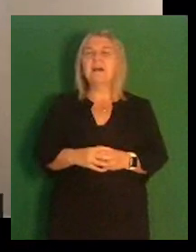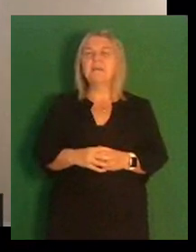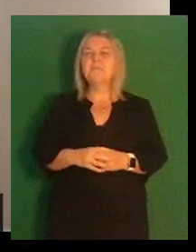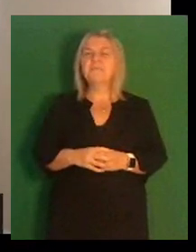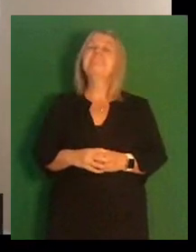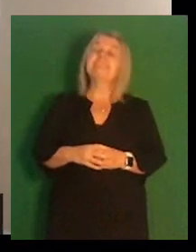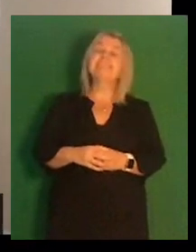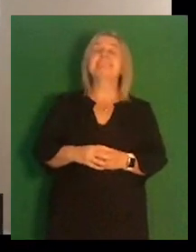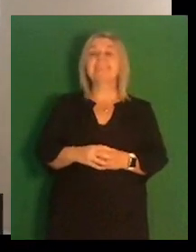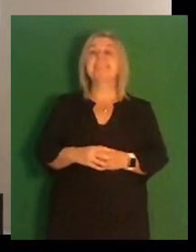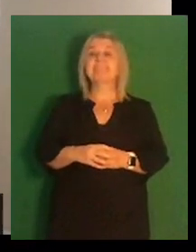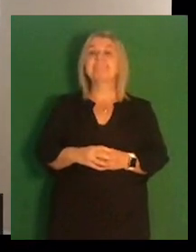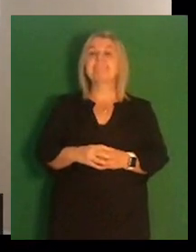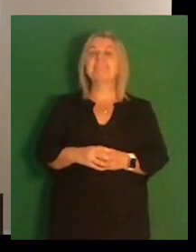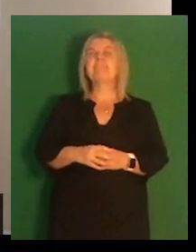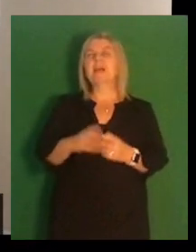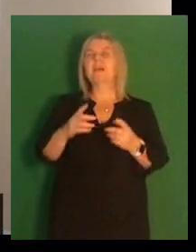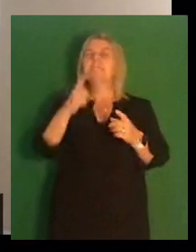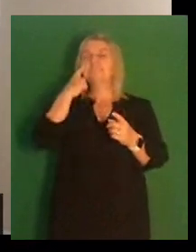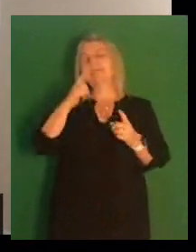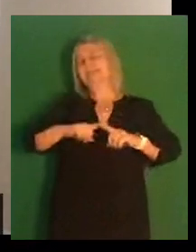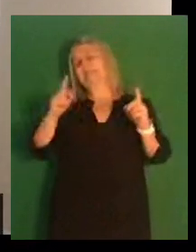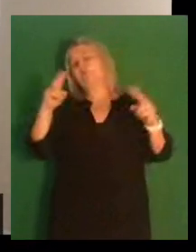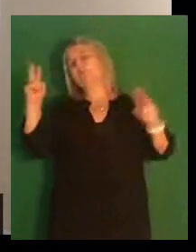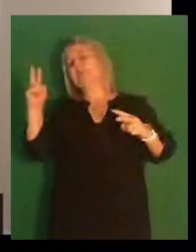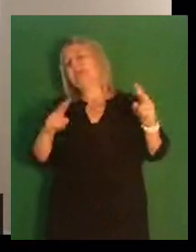It's from a very different perspective, not as a presenter,